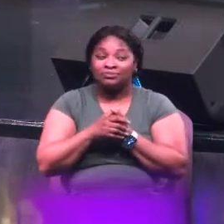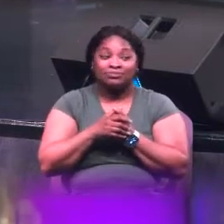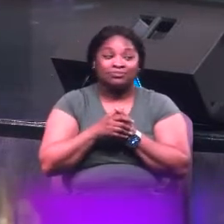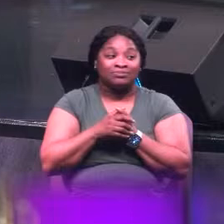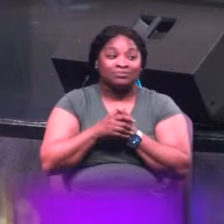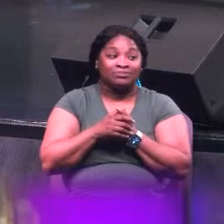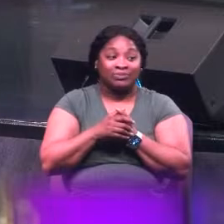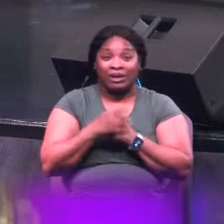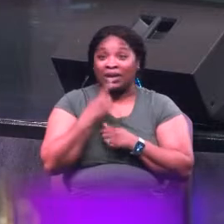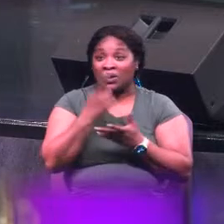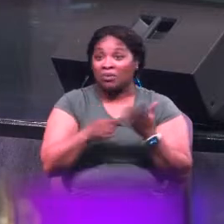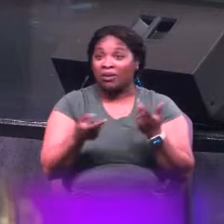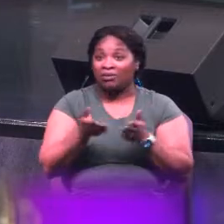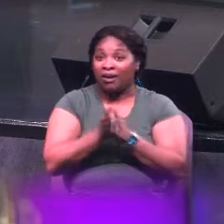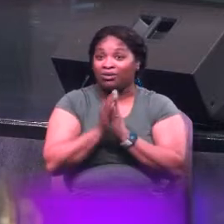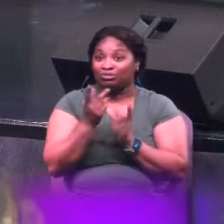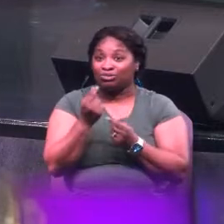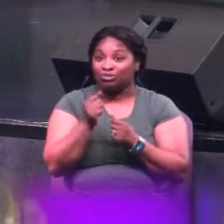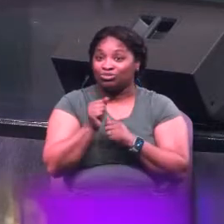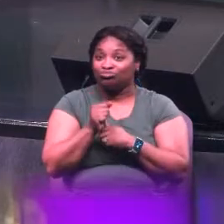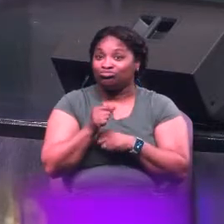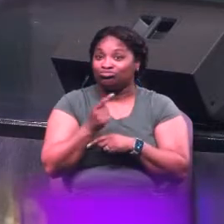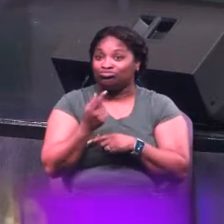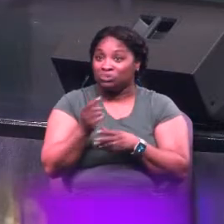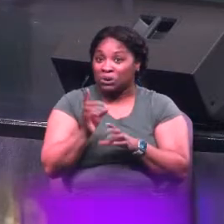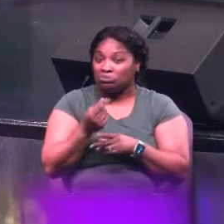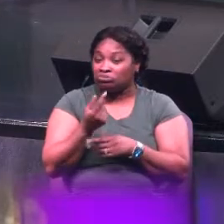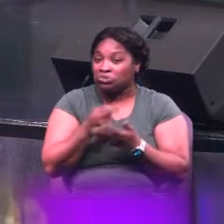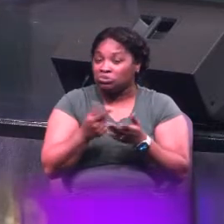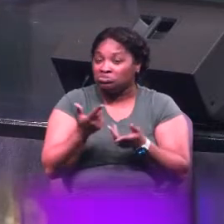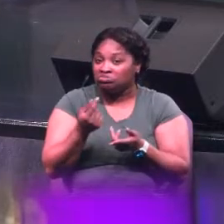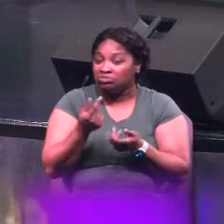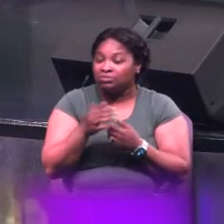They did what he asked them to do. They were collaborating, they were cooperating.